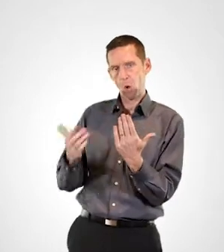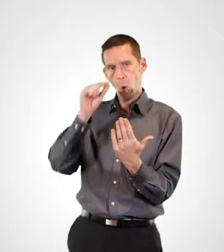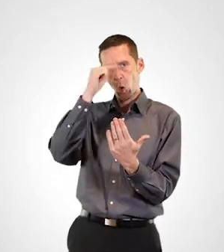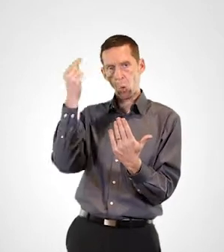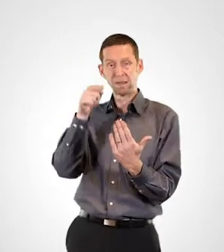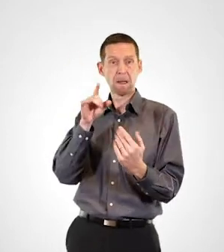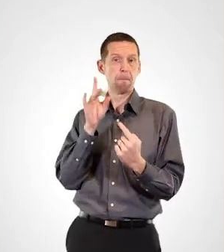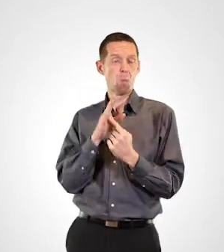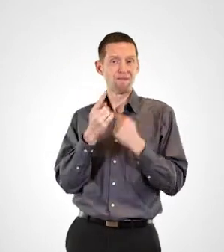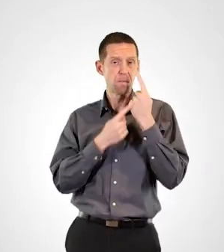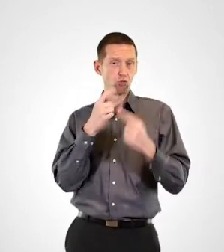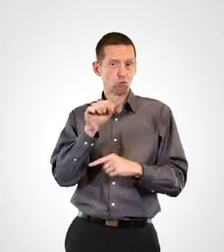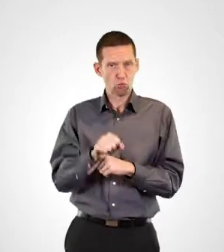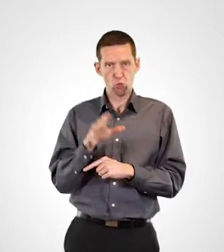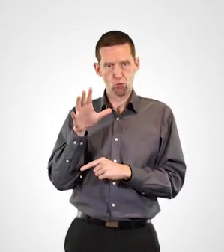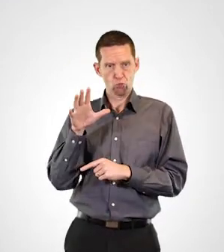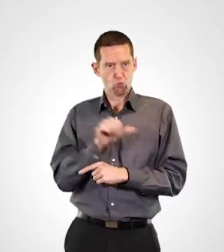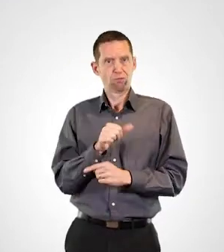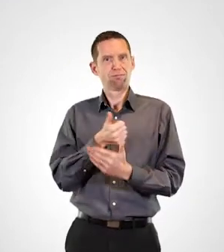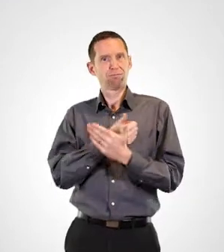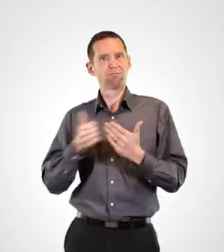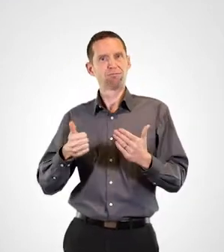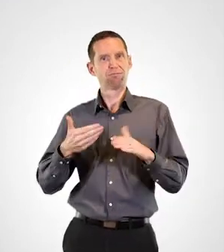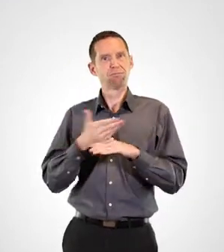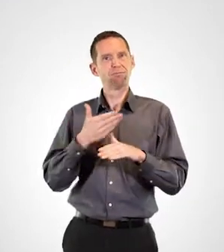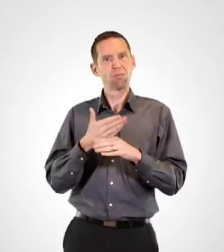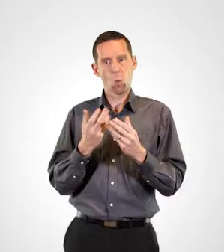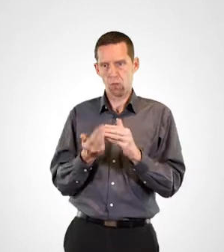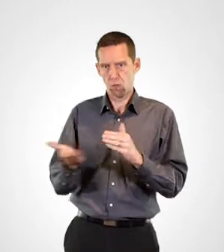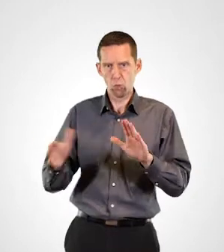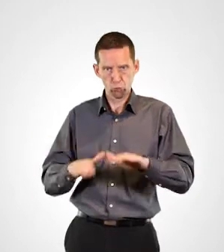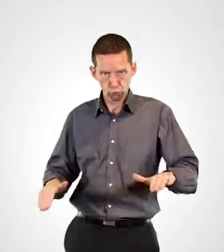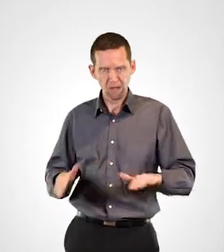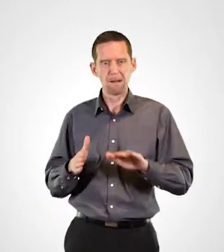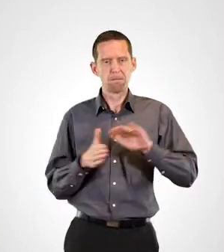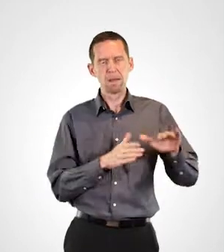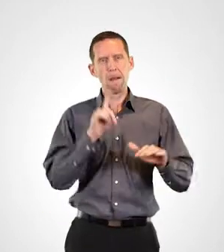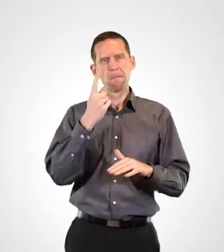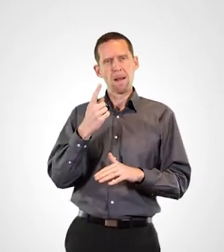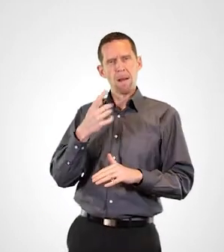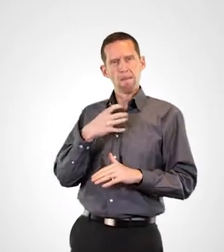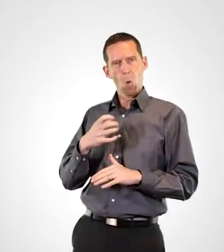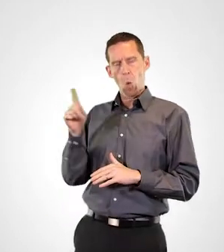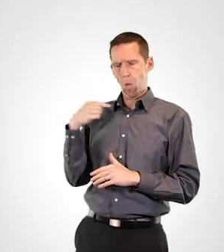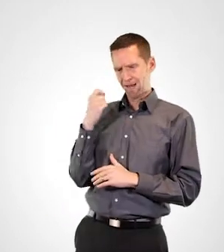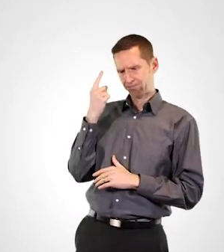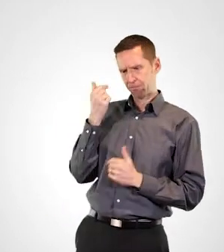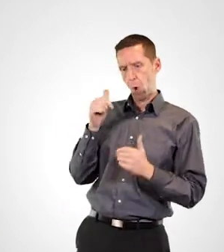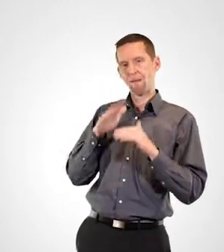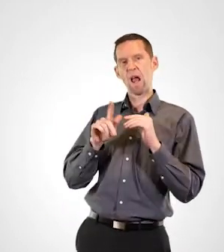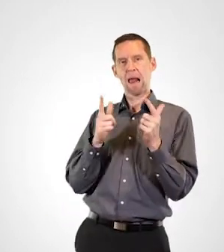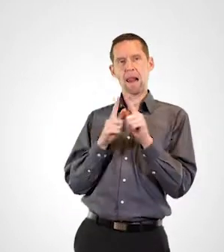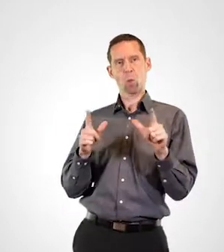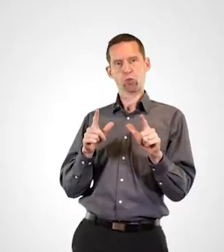are important and useful information, and we need to be doing it as part of our work with kids. But I think more and more I'm developing an appreciation for